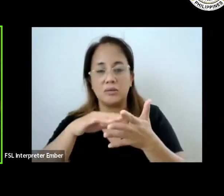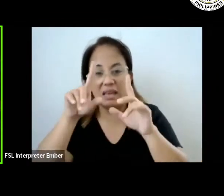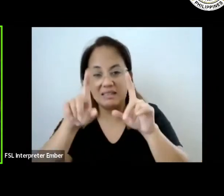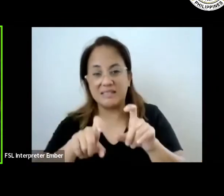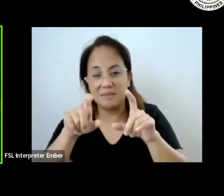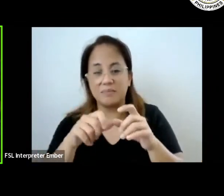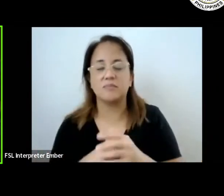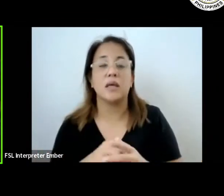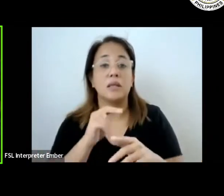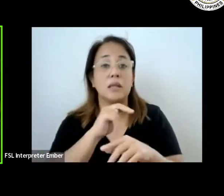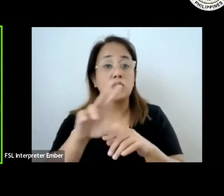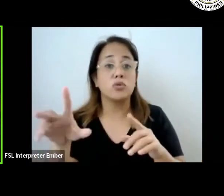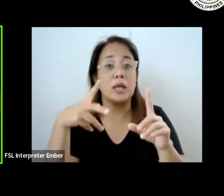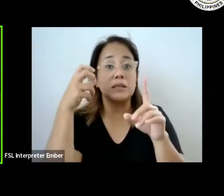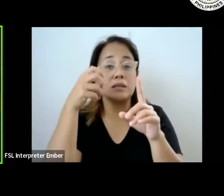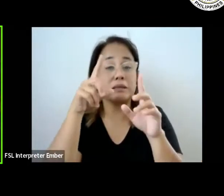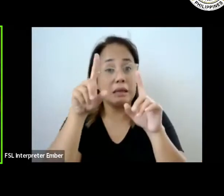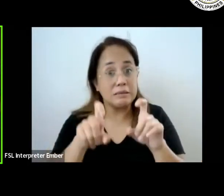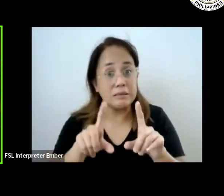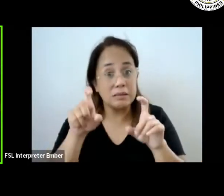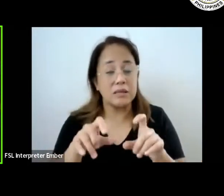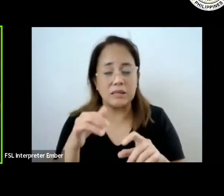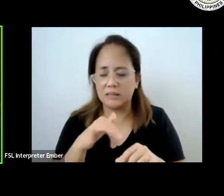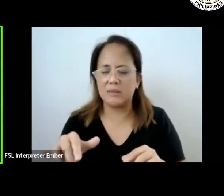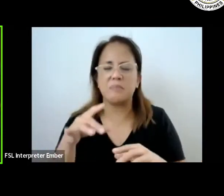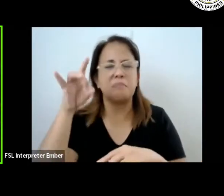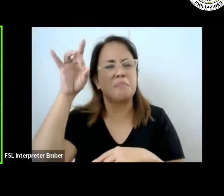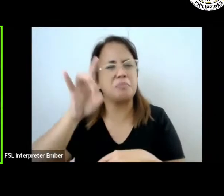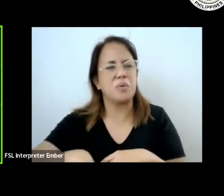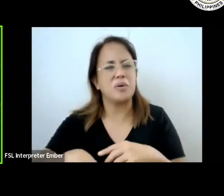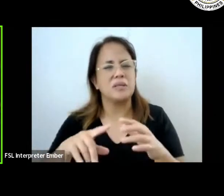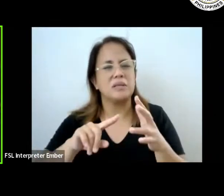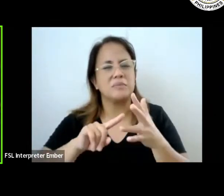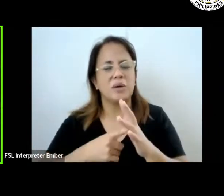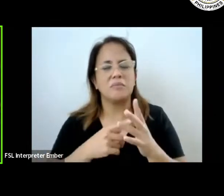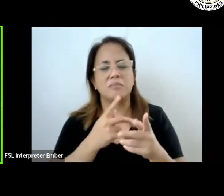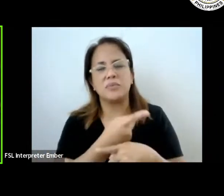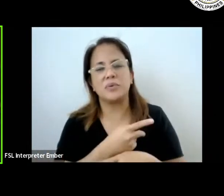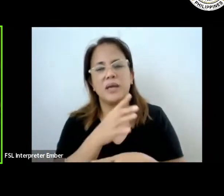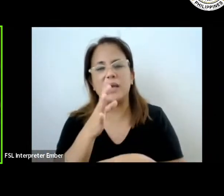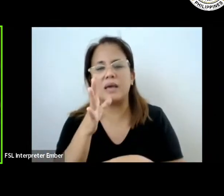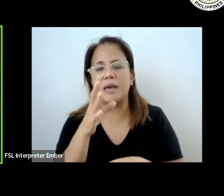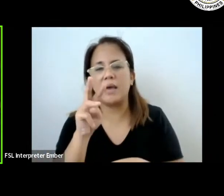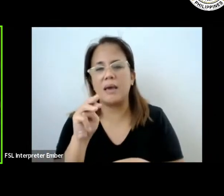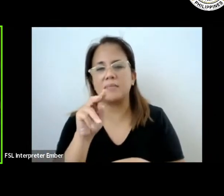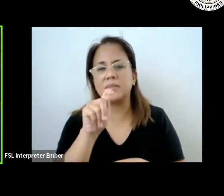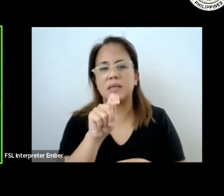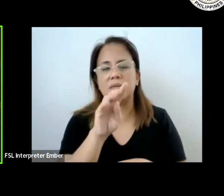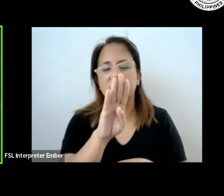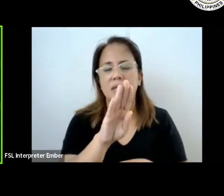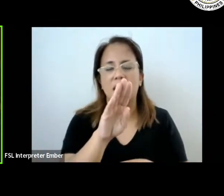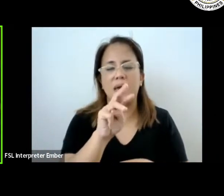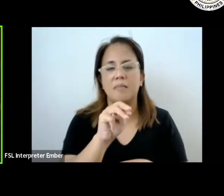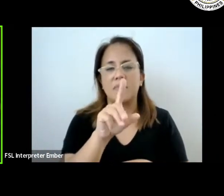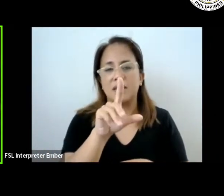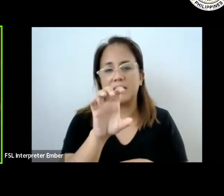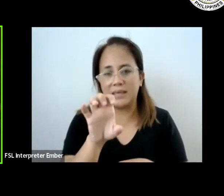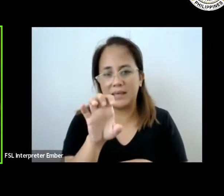Test showed poor performance among the pioneer products of MTB-MLE. This is